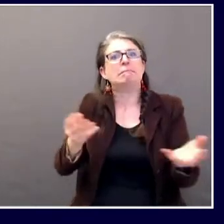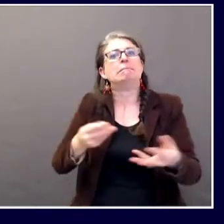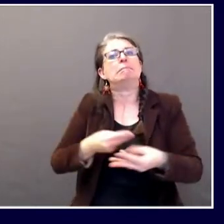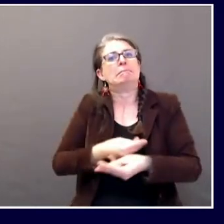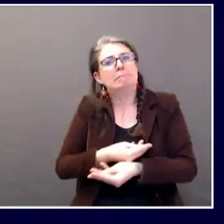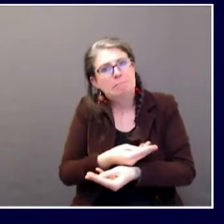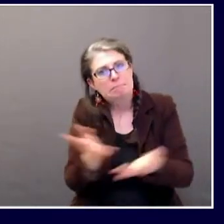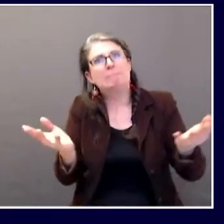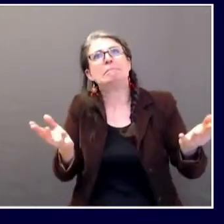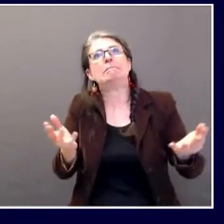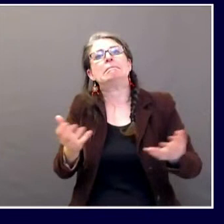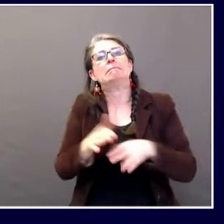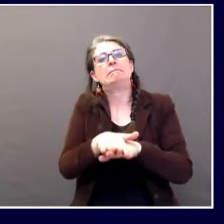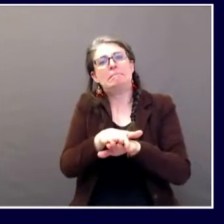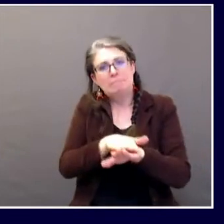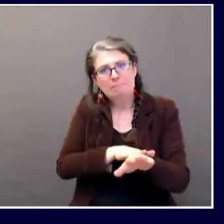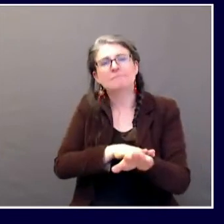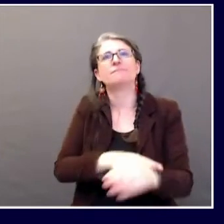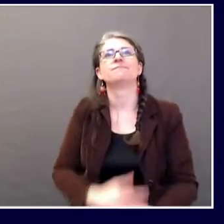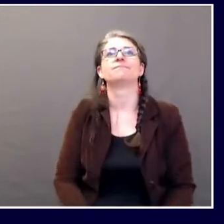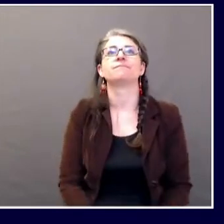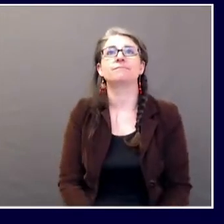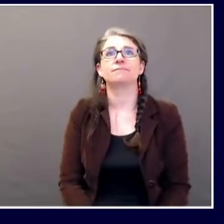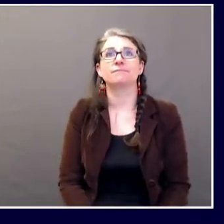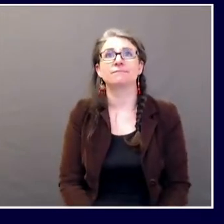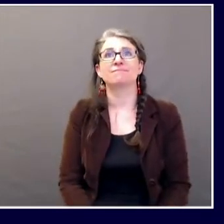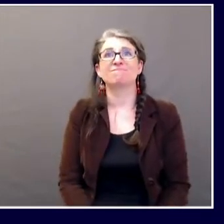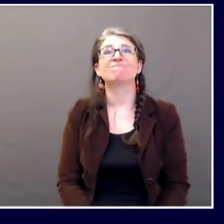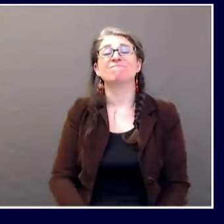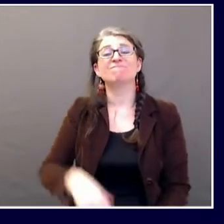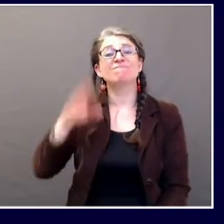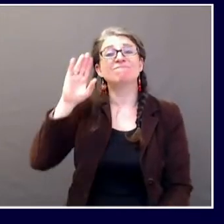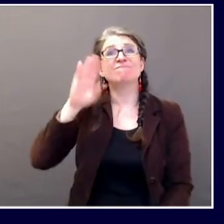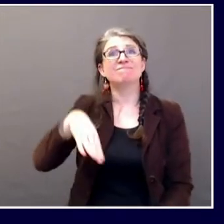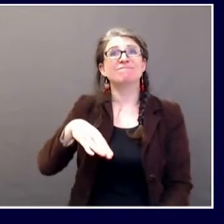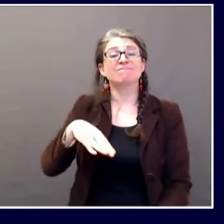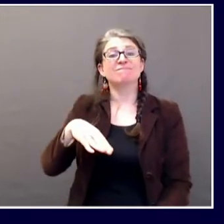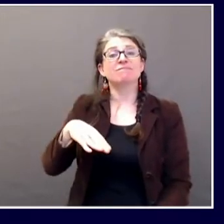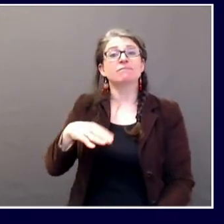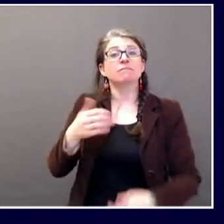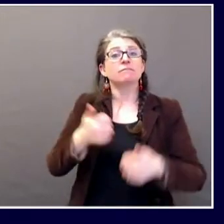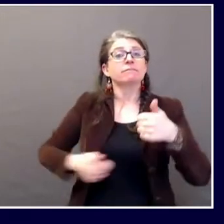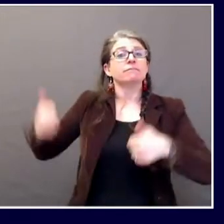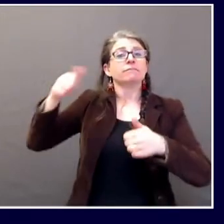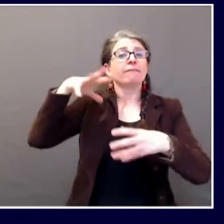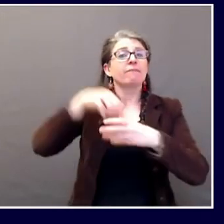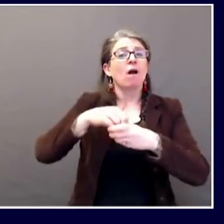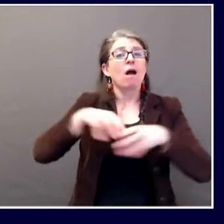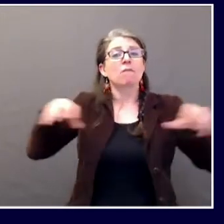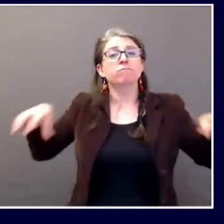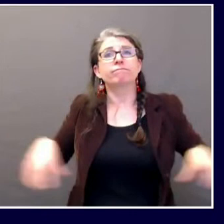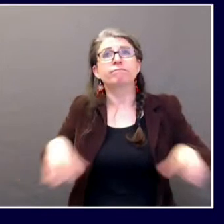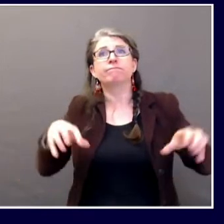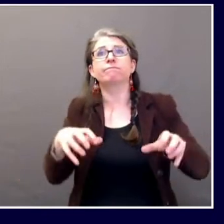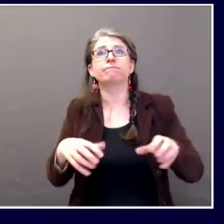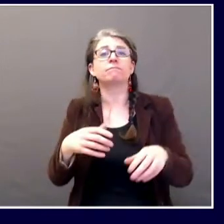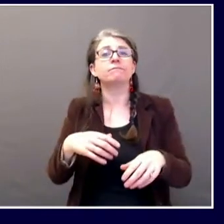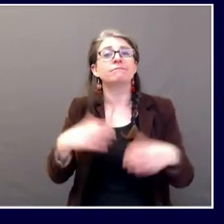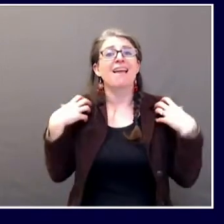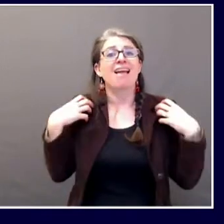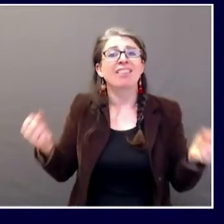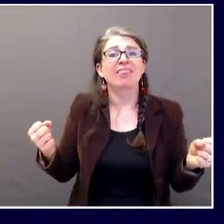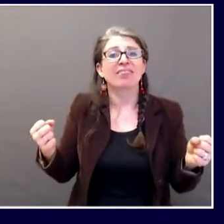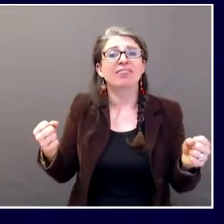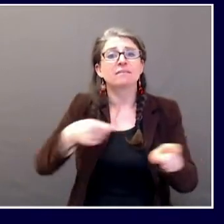in giving somebody an appointment a couple weeks out when they don't know that there will be vaccine to meet that appointment. Indeed, you've probably seen in